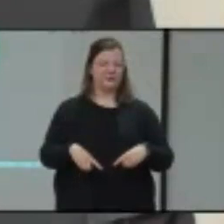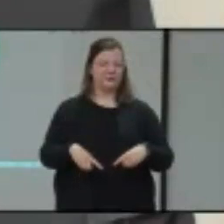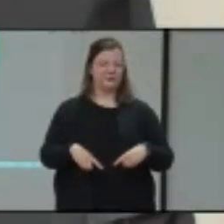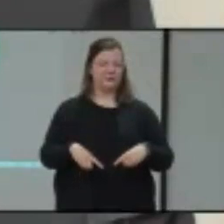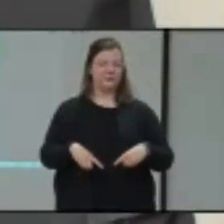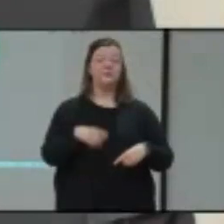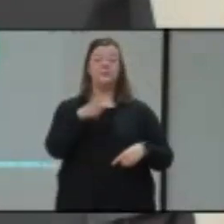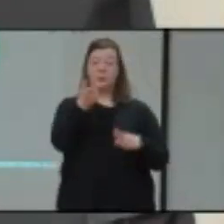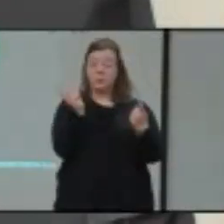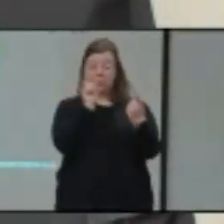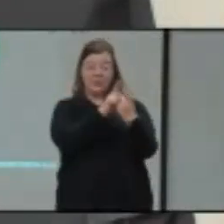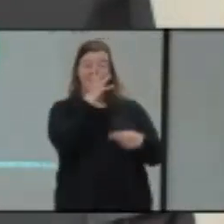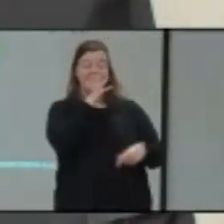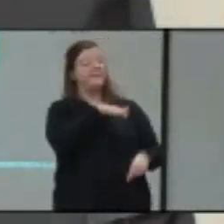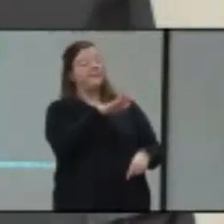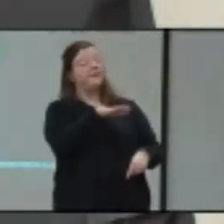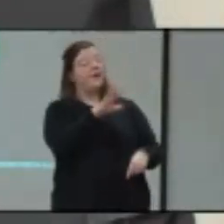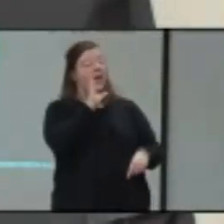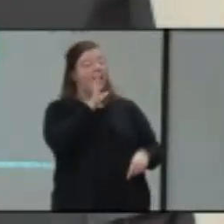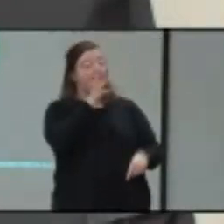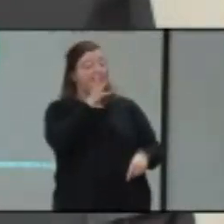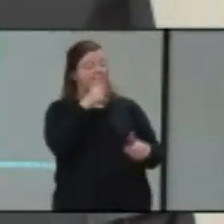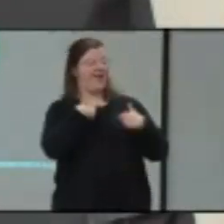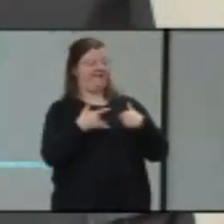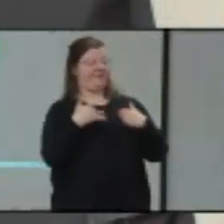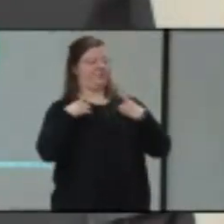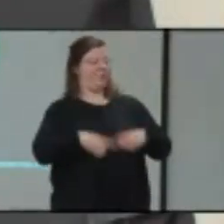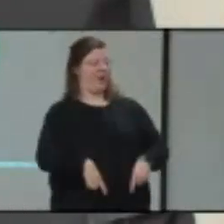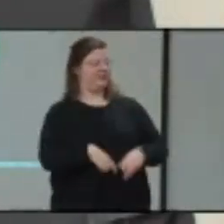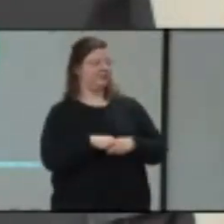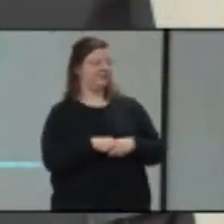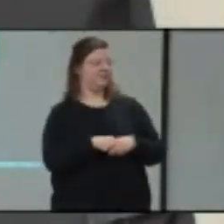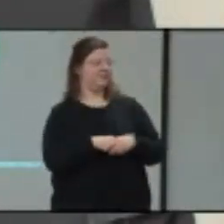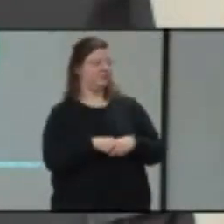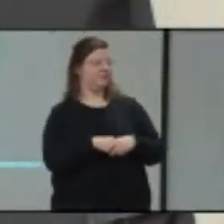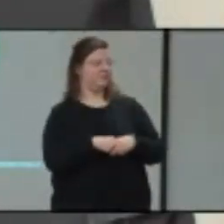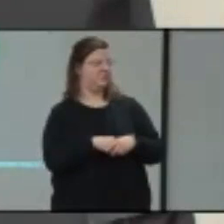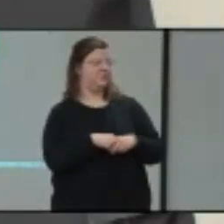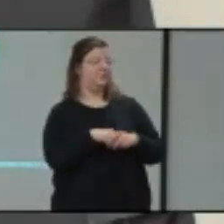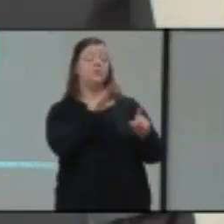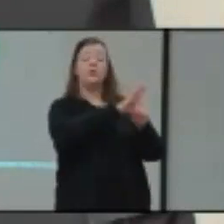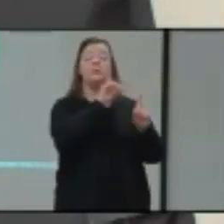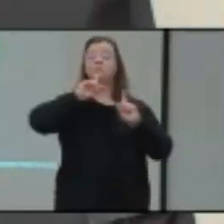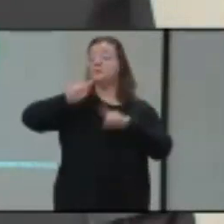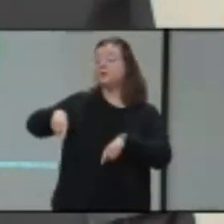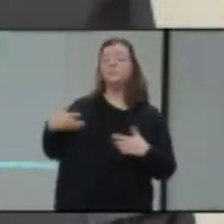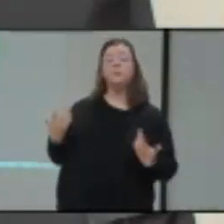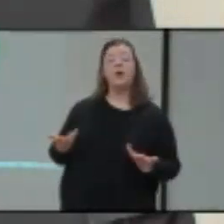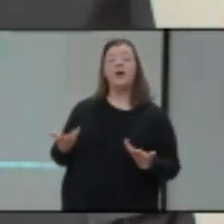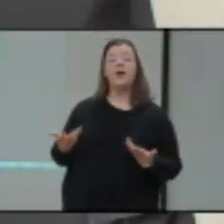you go to your mom and you say, "Mom, I'm depressed." What's the response?